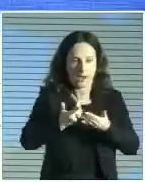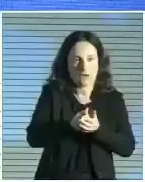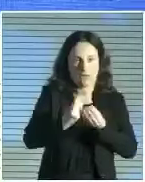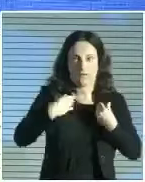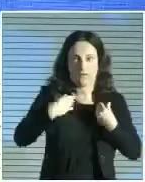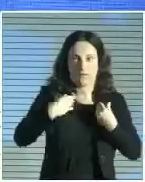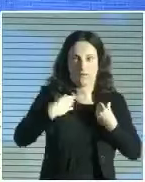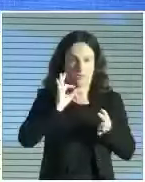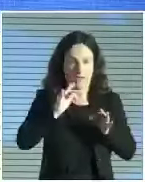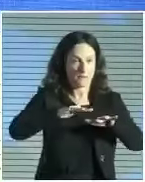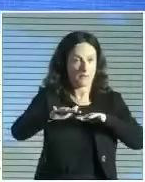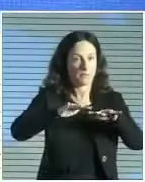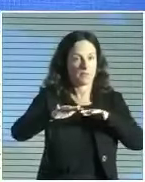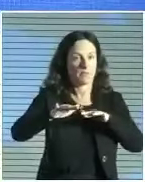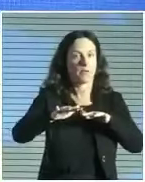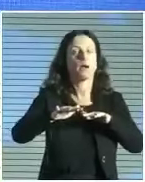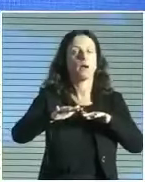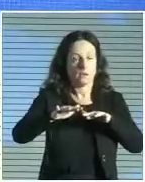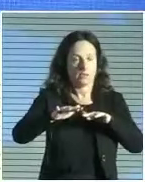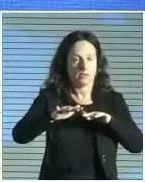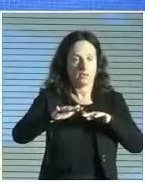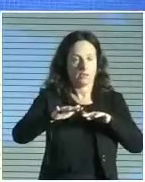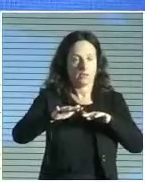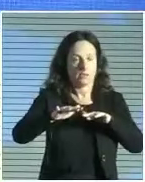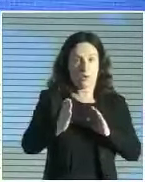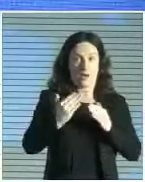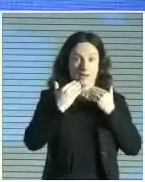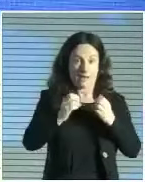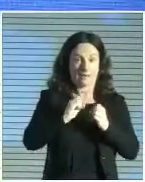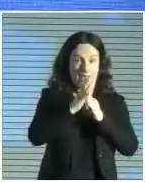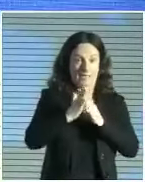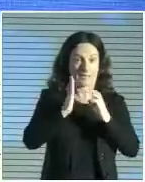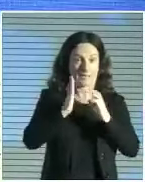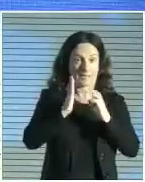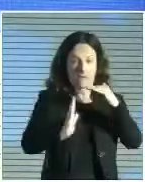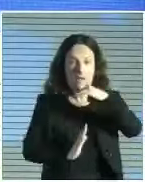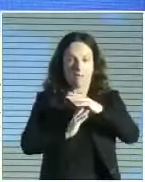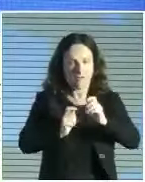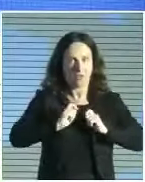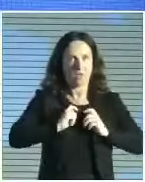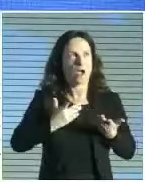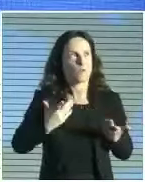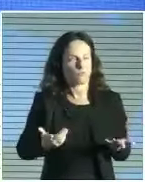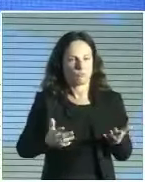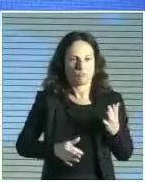we wanted to come out. And we knew that that was a key factor. Mexico being one of the